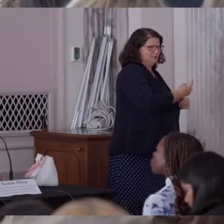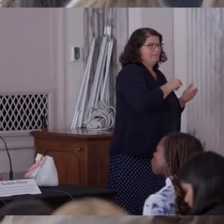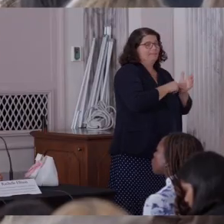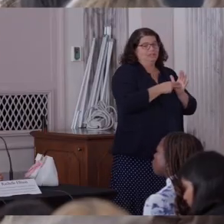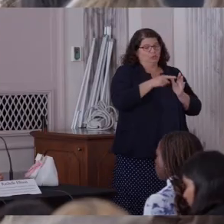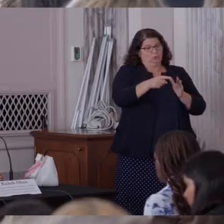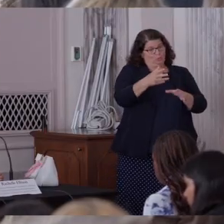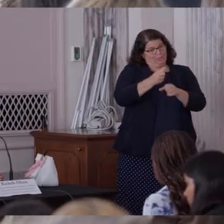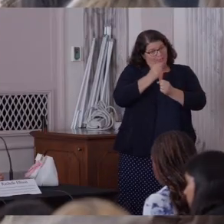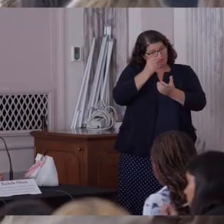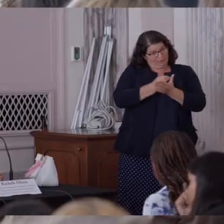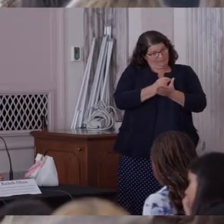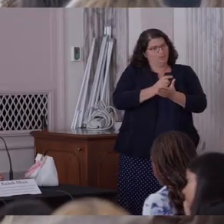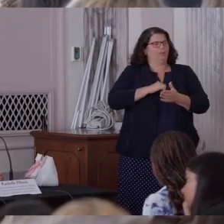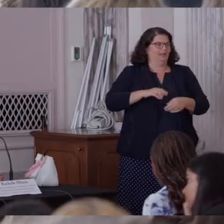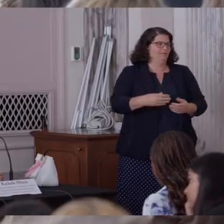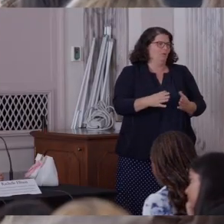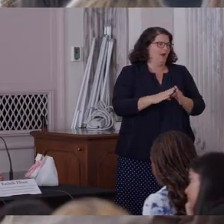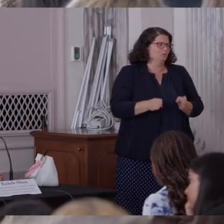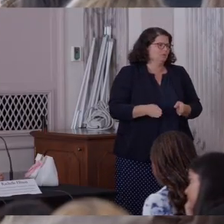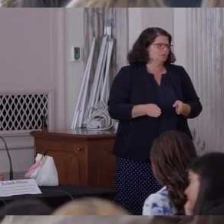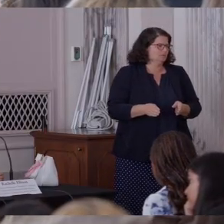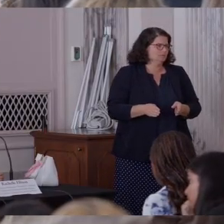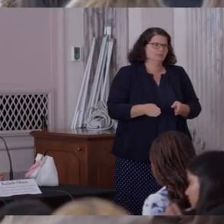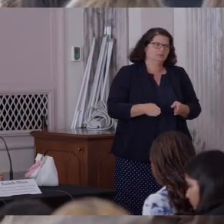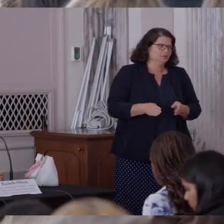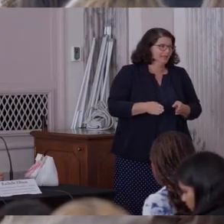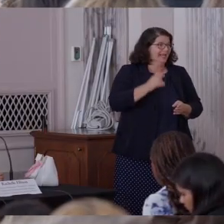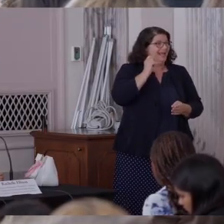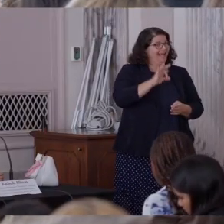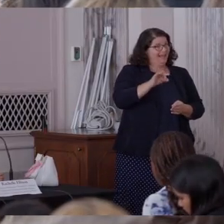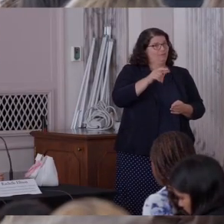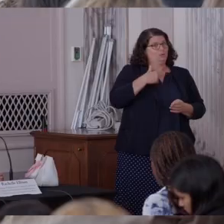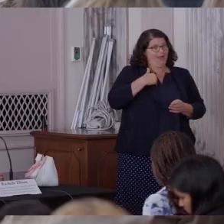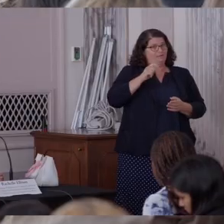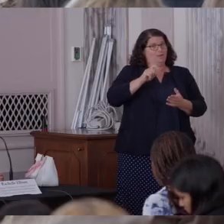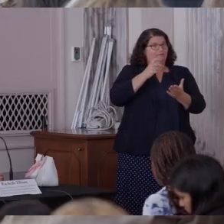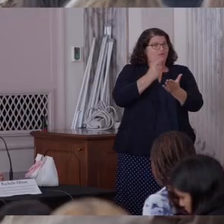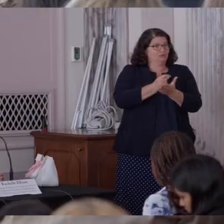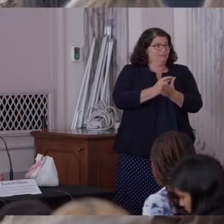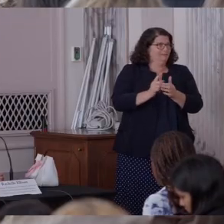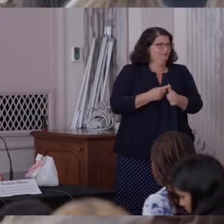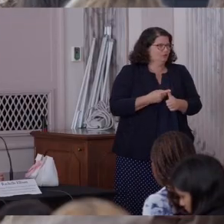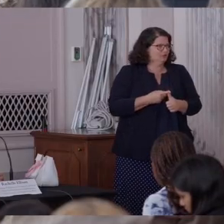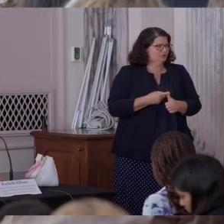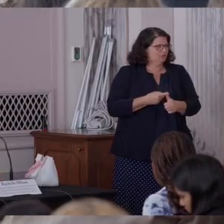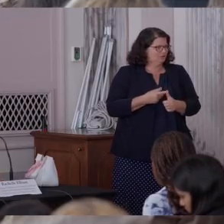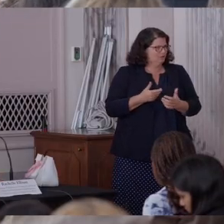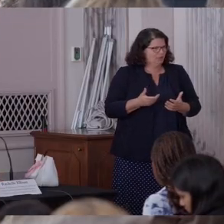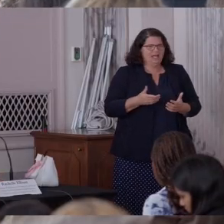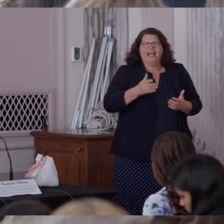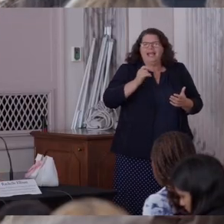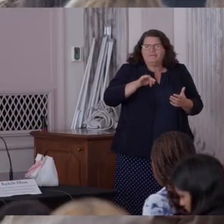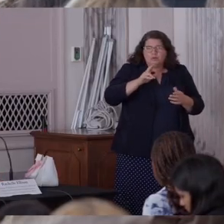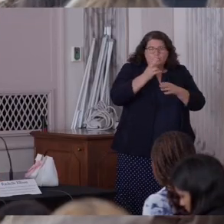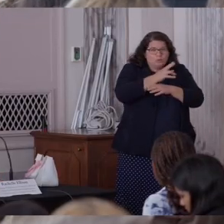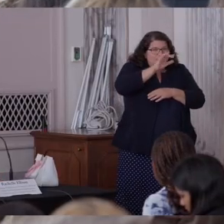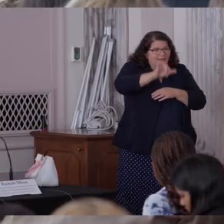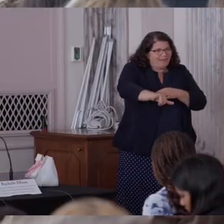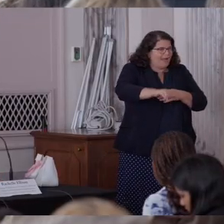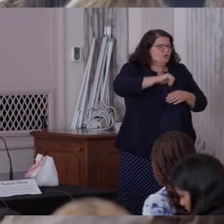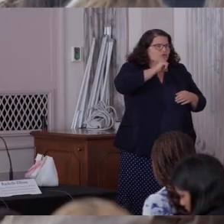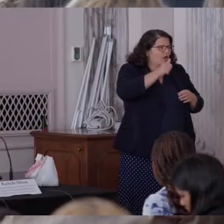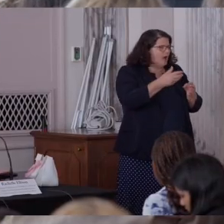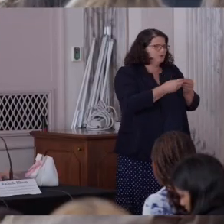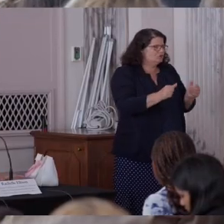of those light bulb moments is that if you use transitional housing, you haven't solved homelessness. You get